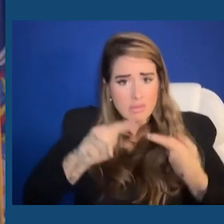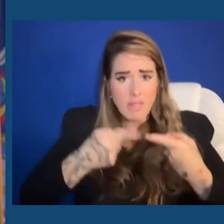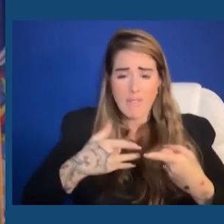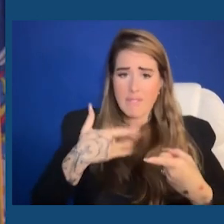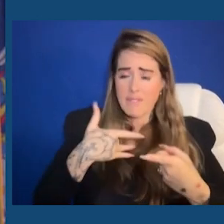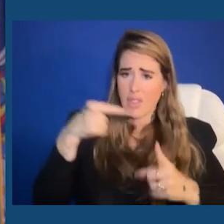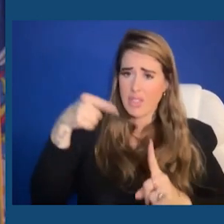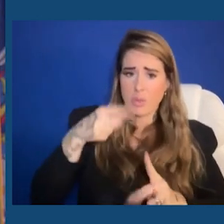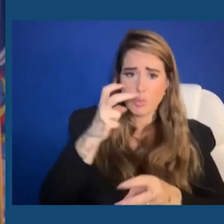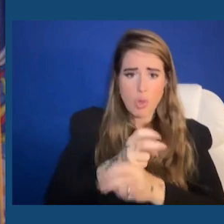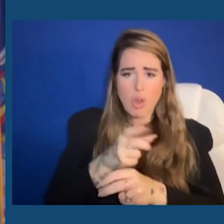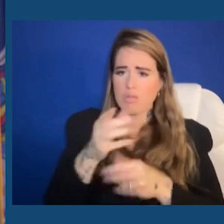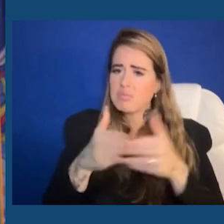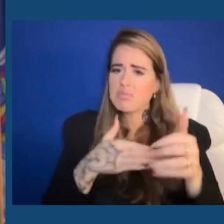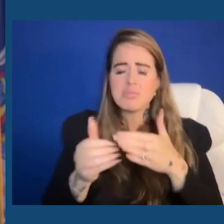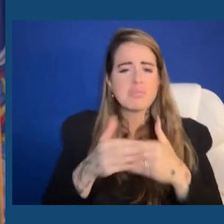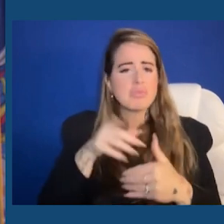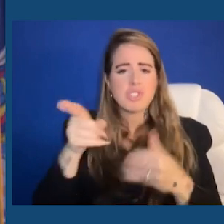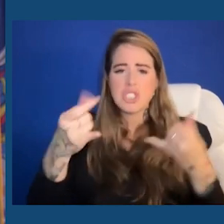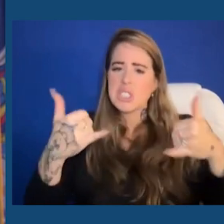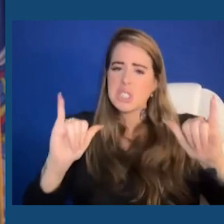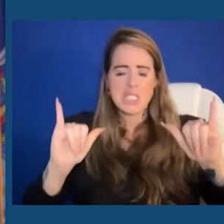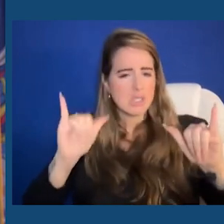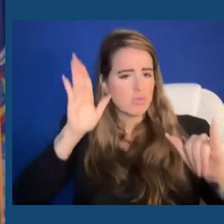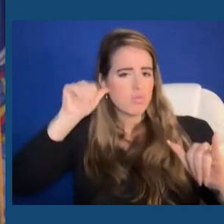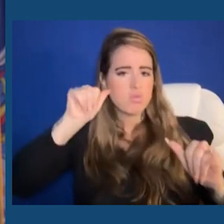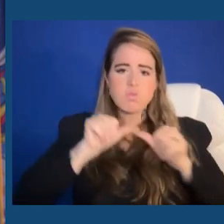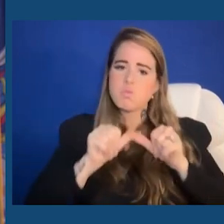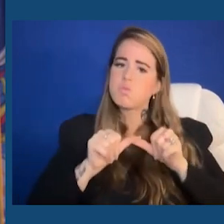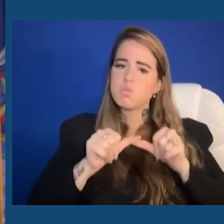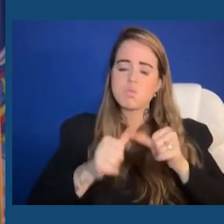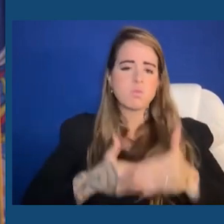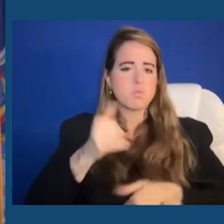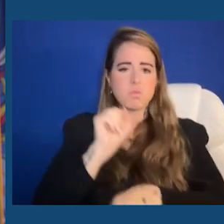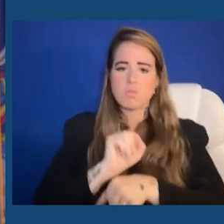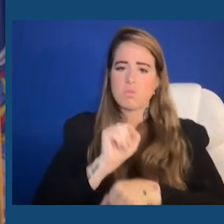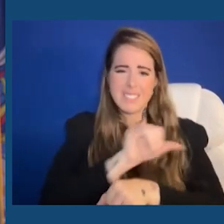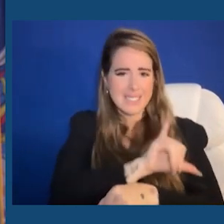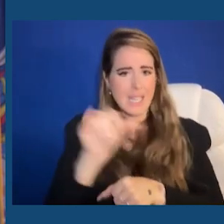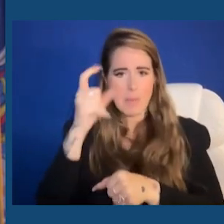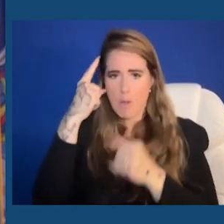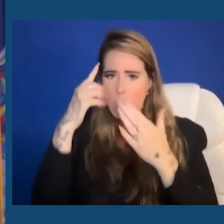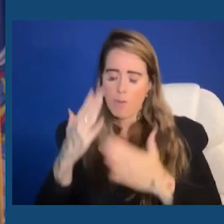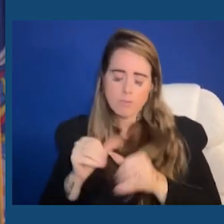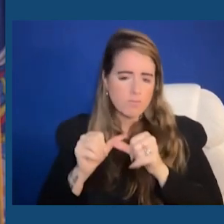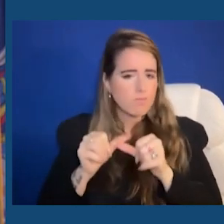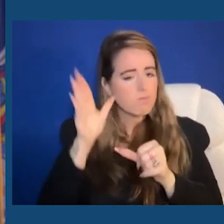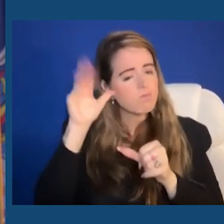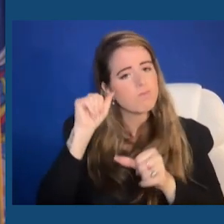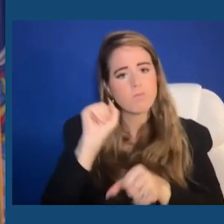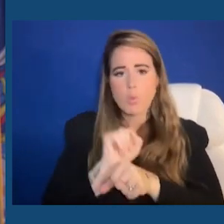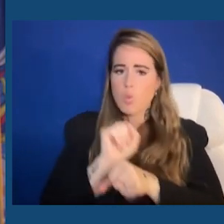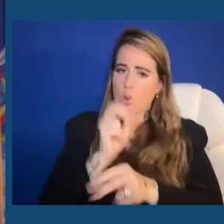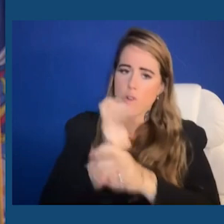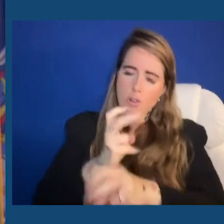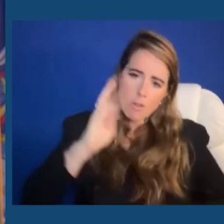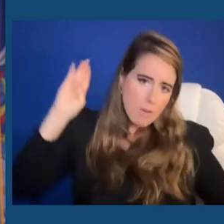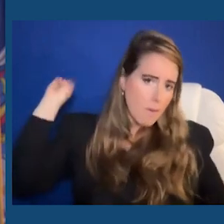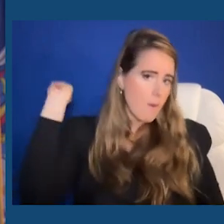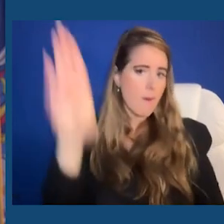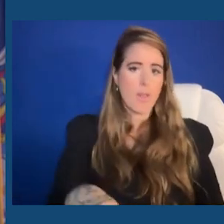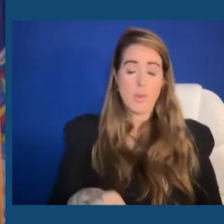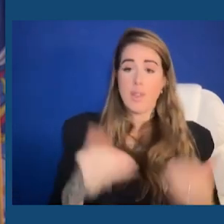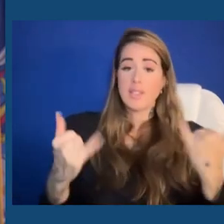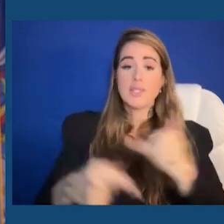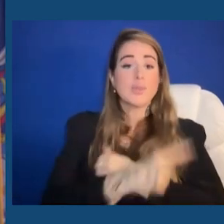you stood there, just like the governor stood there every single step of the way. So today I say, let's continue